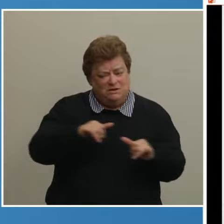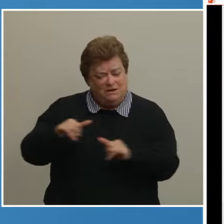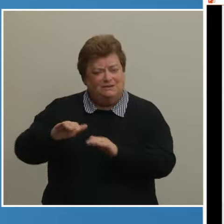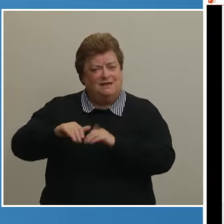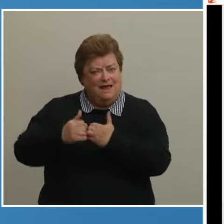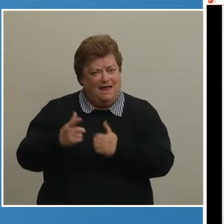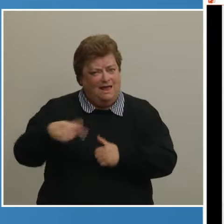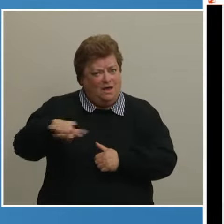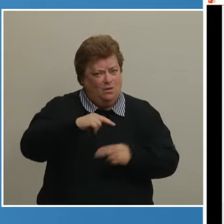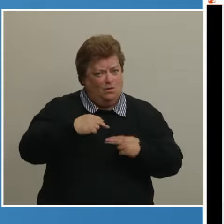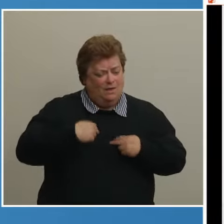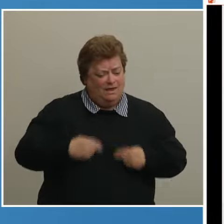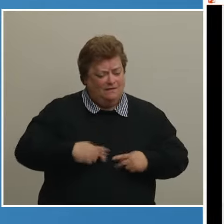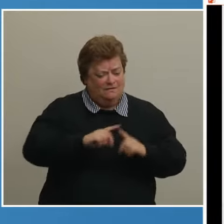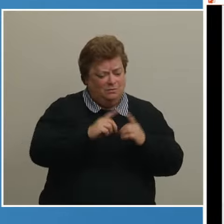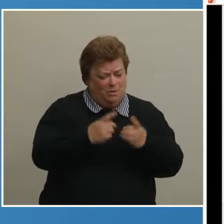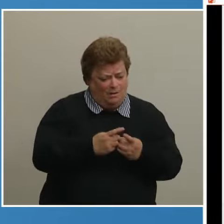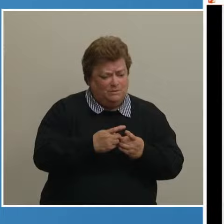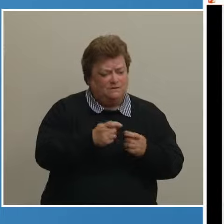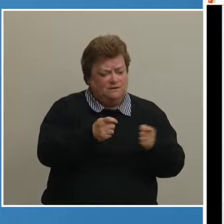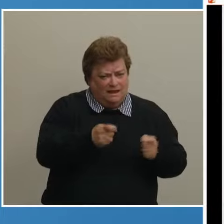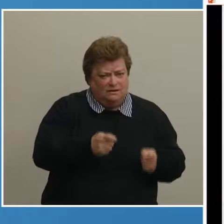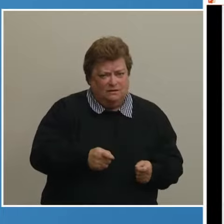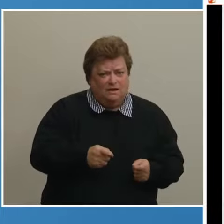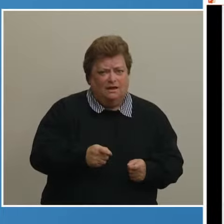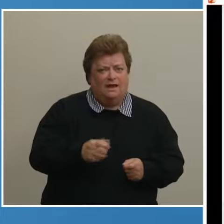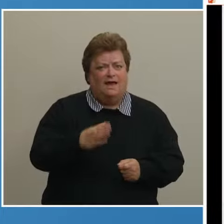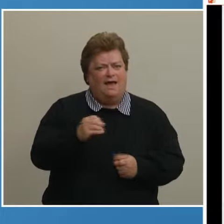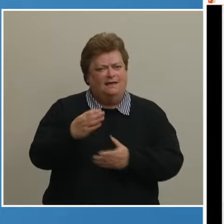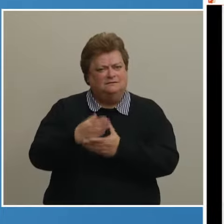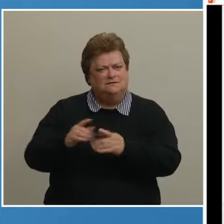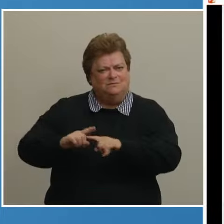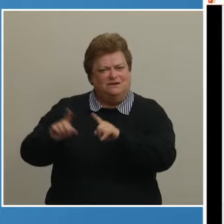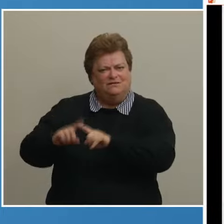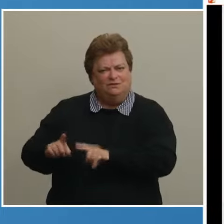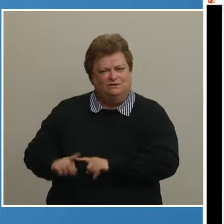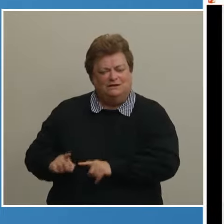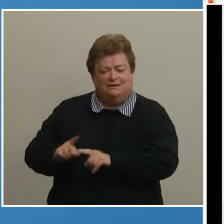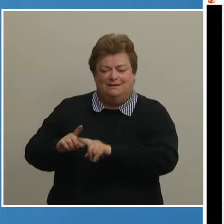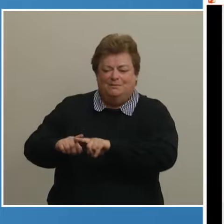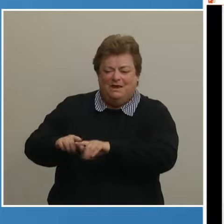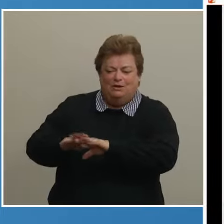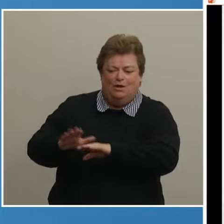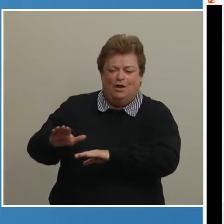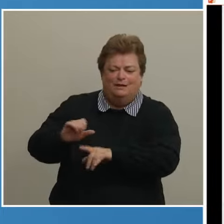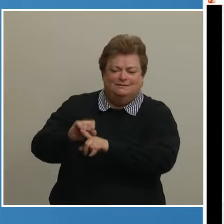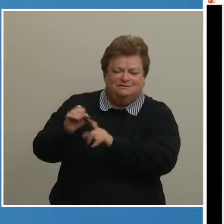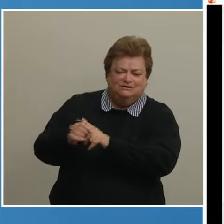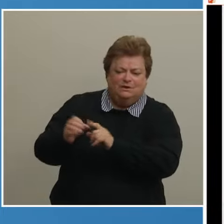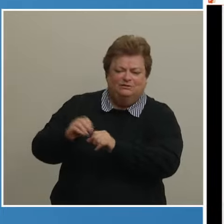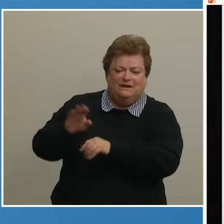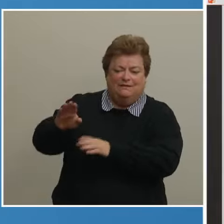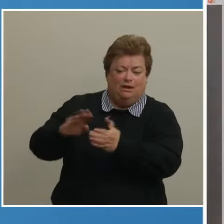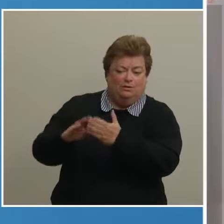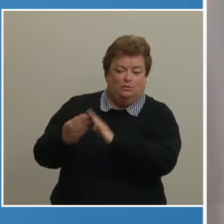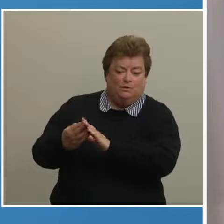health districts have responded, as well as some differences based on the situations in their areas and the needs of their